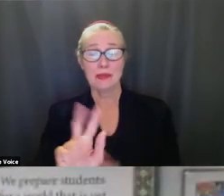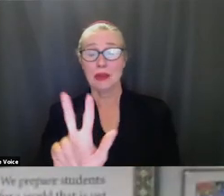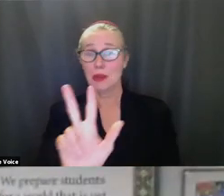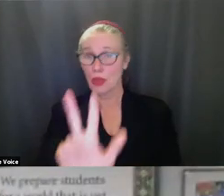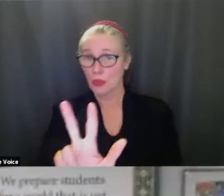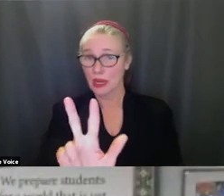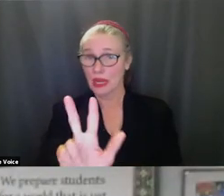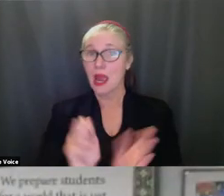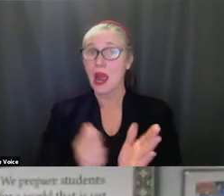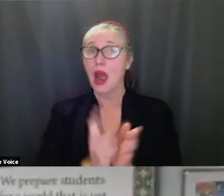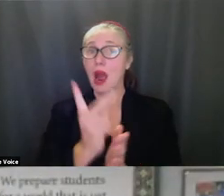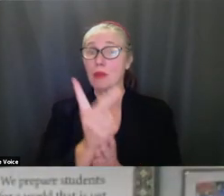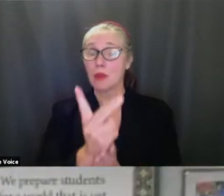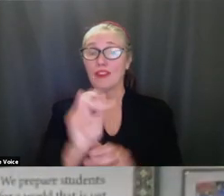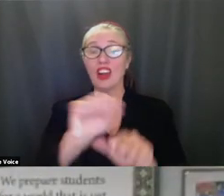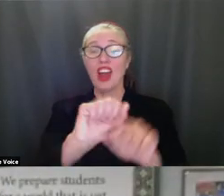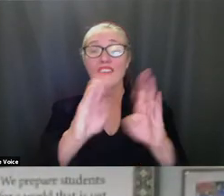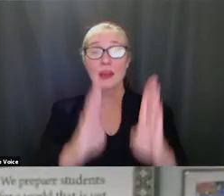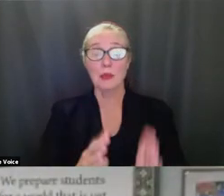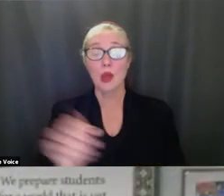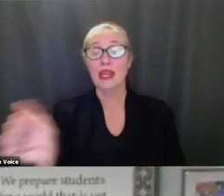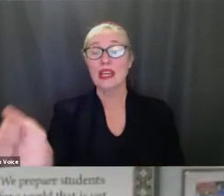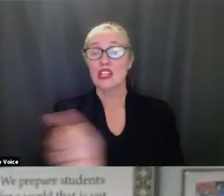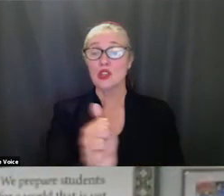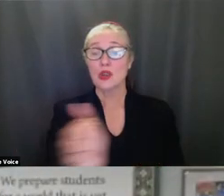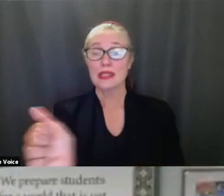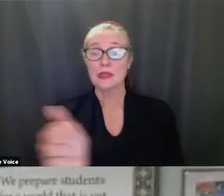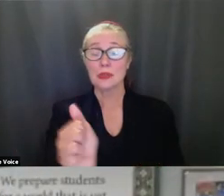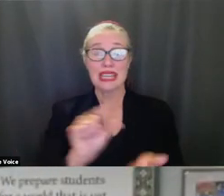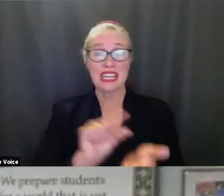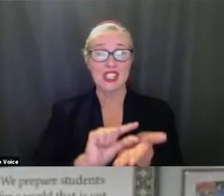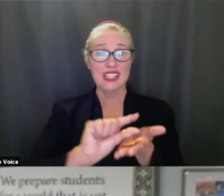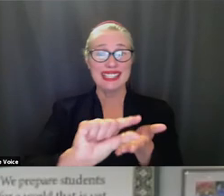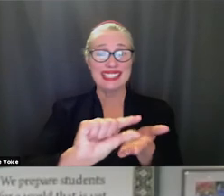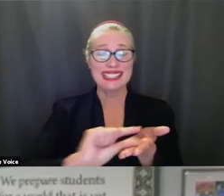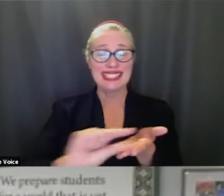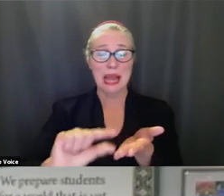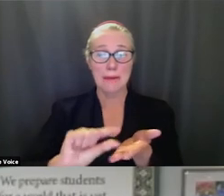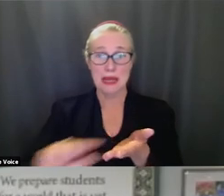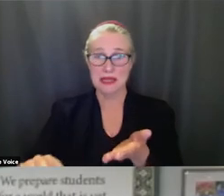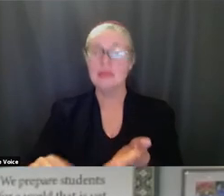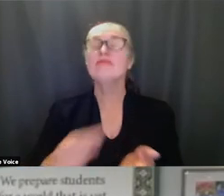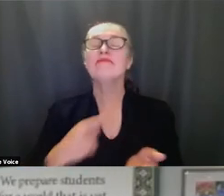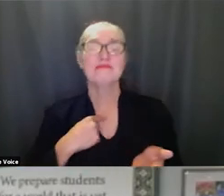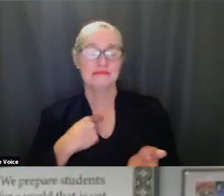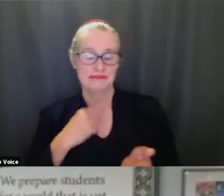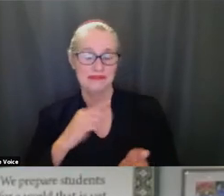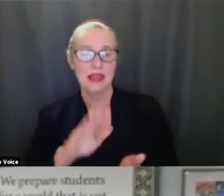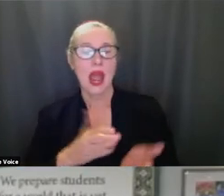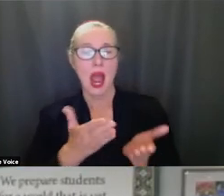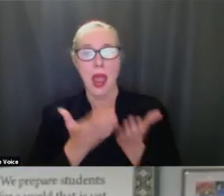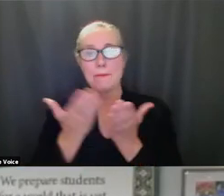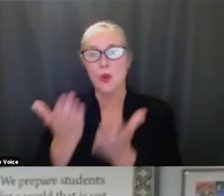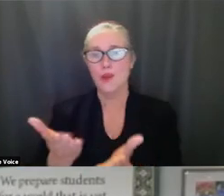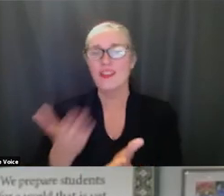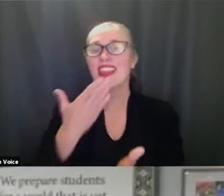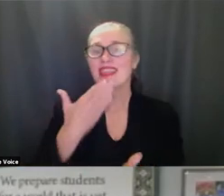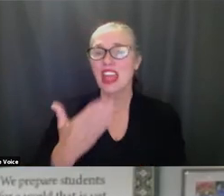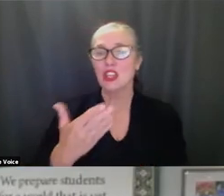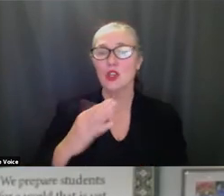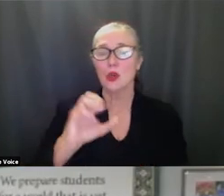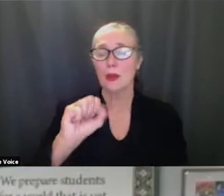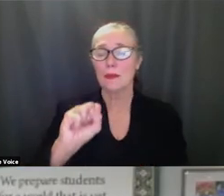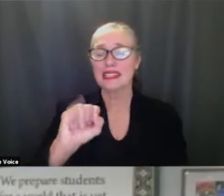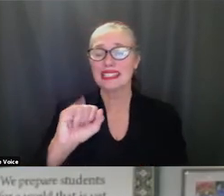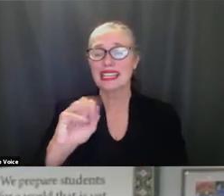approval of the employee transportation stipend with gratitude i so move thank you ms sims motion and a second